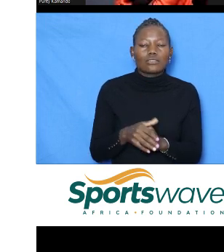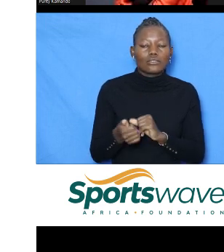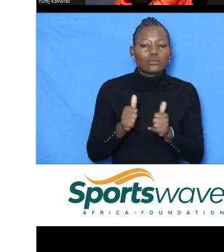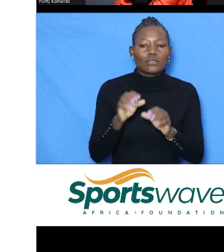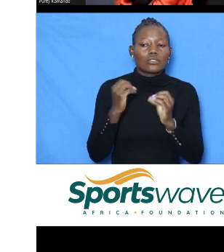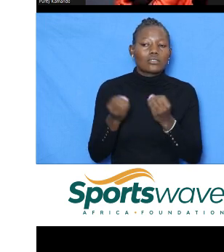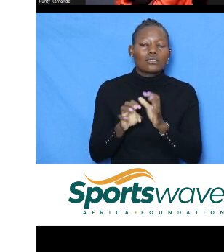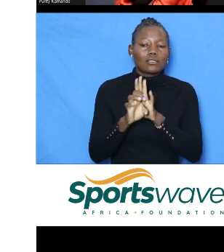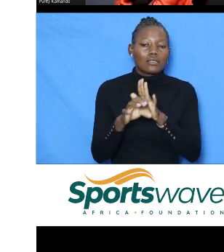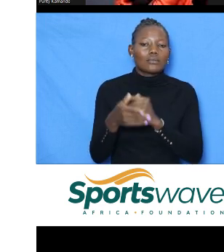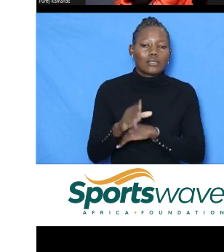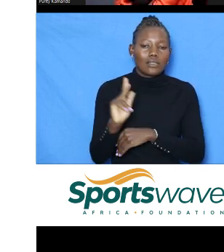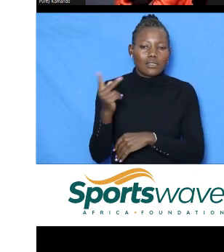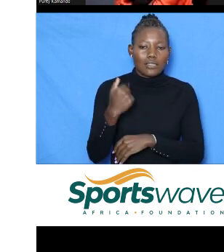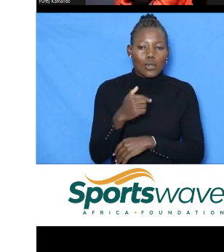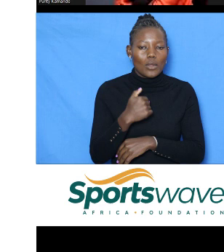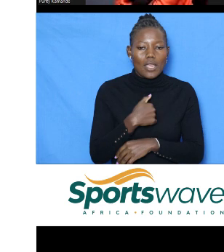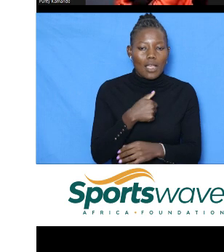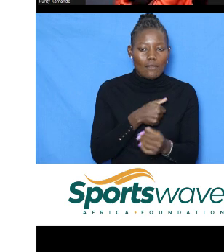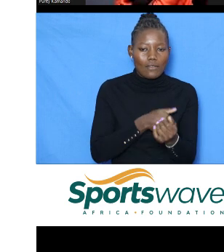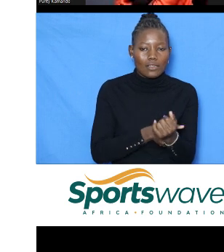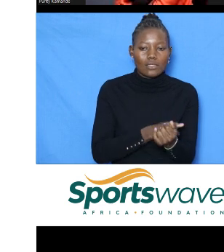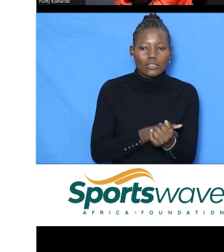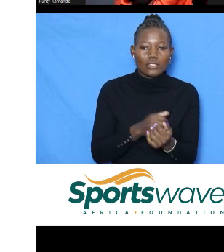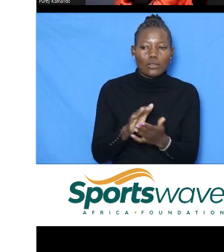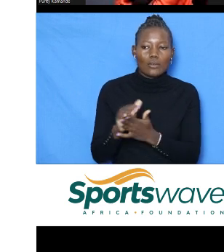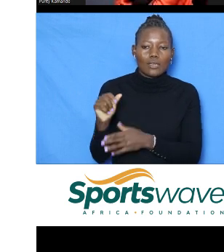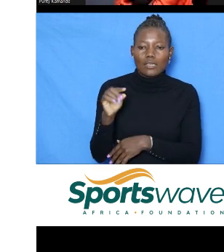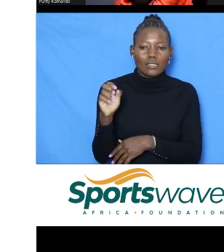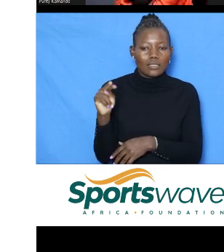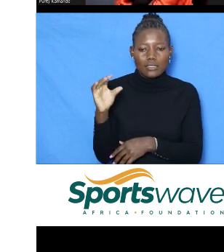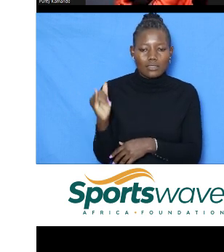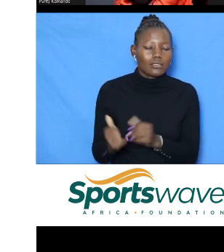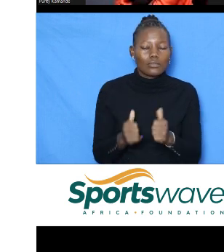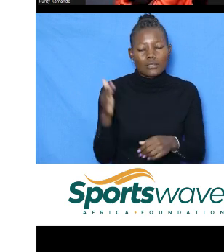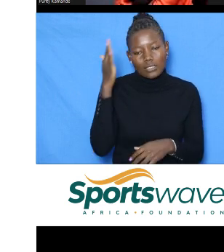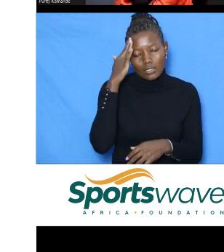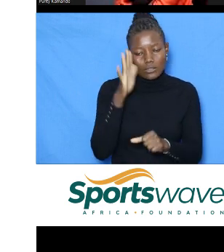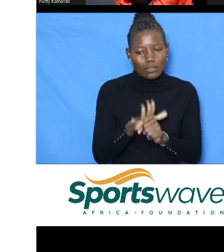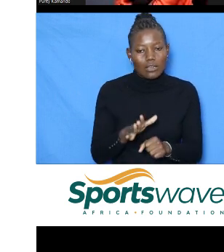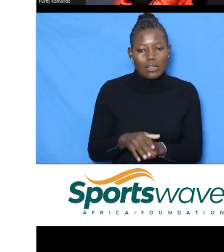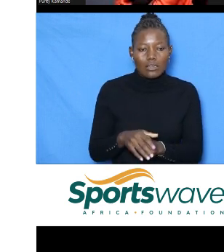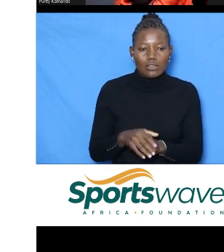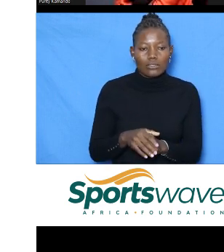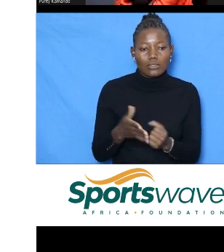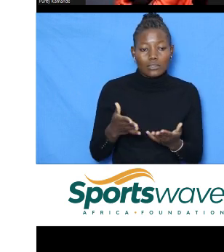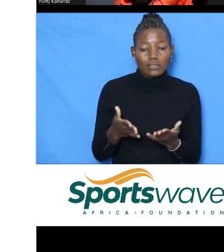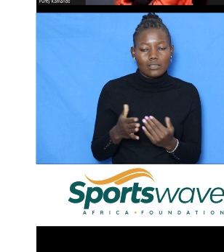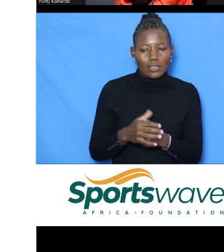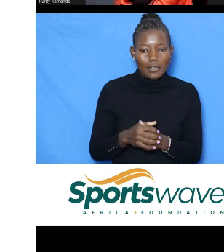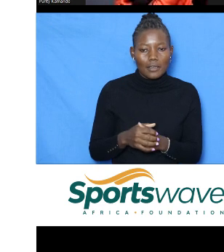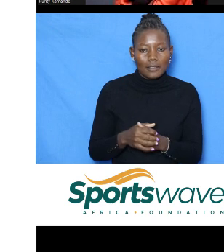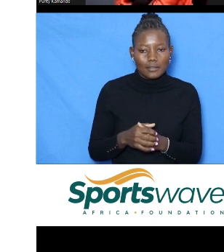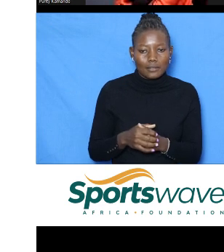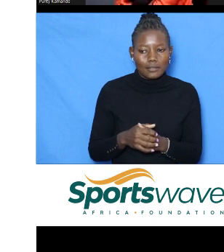example, like here in Kenya, we have the Anti-Doping Agency of Kenya, which I know most of us or some are adhering to what they